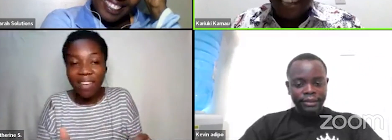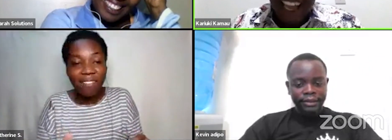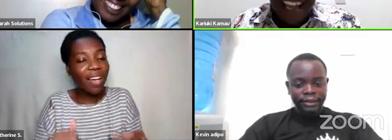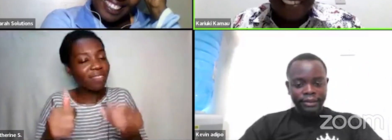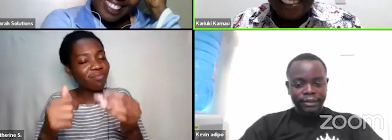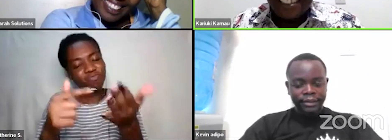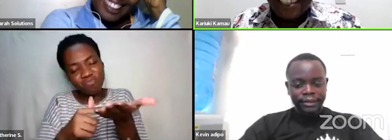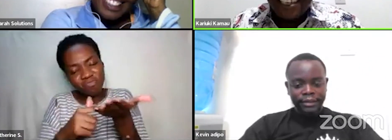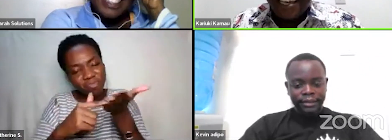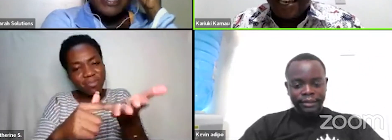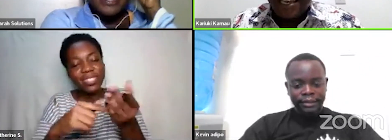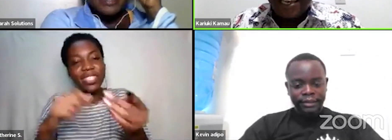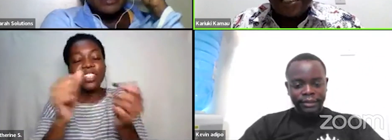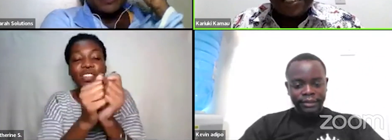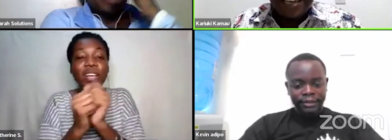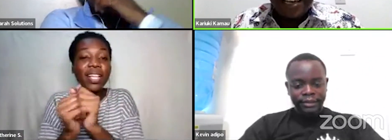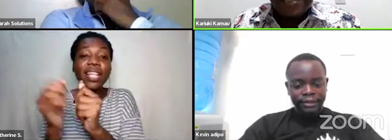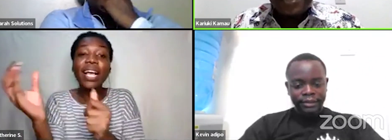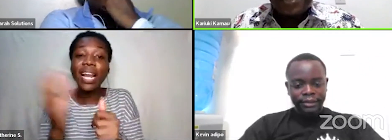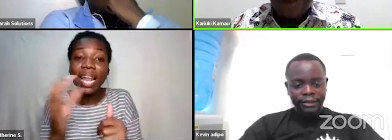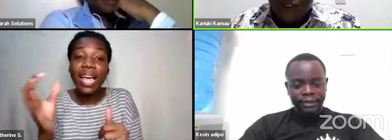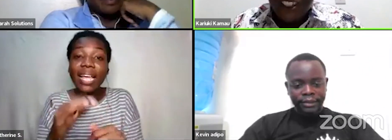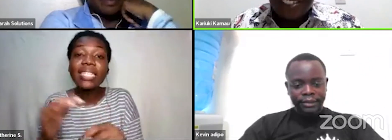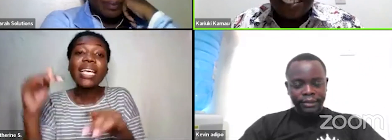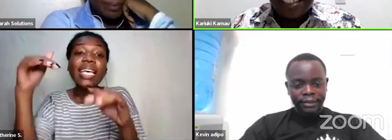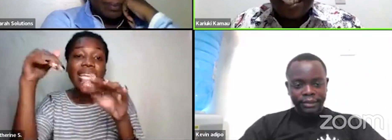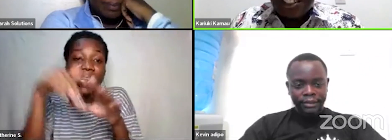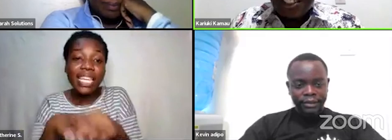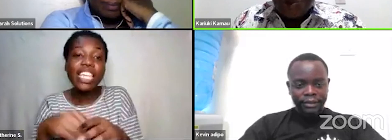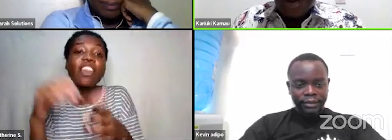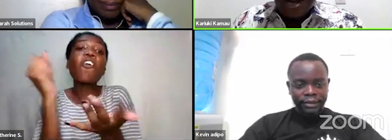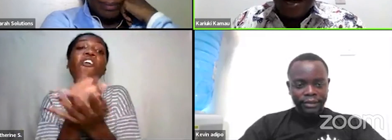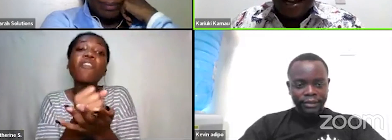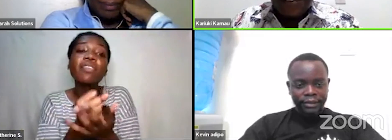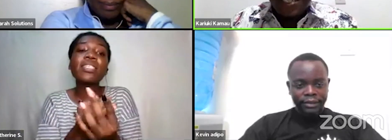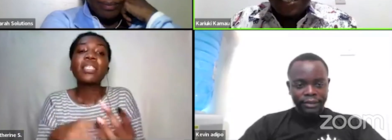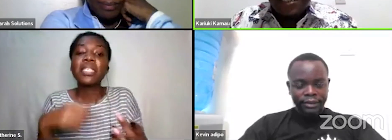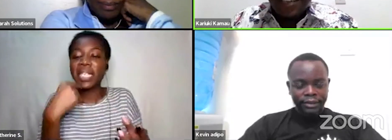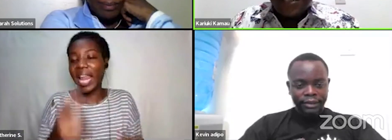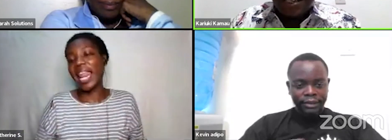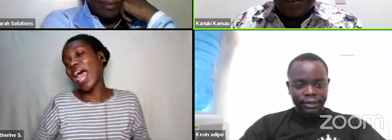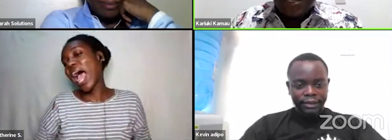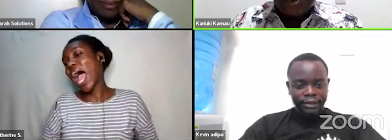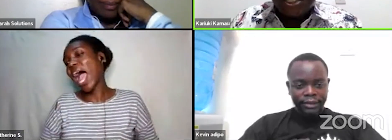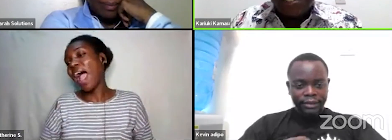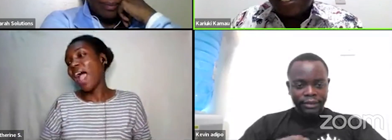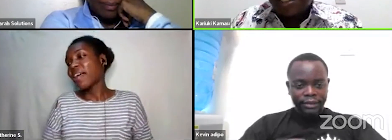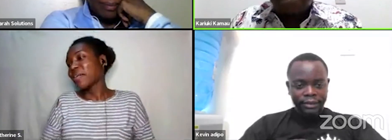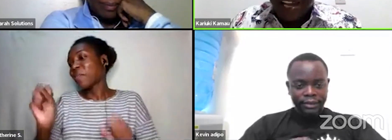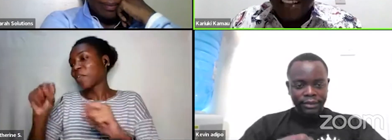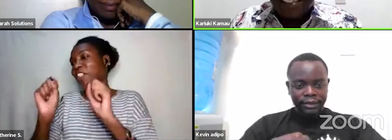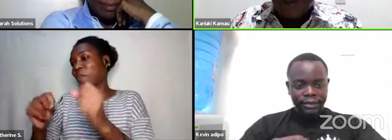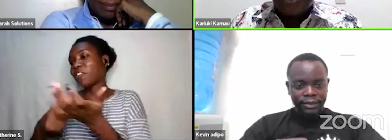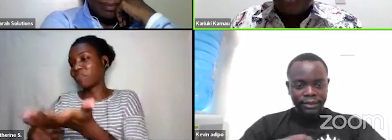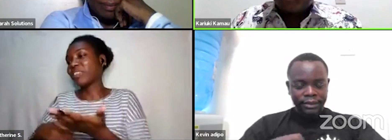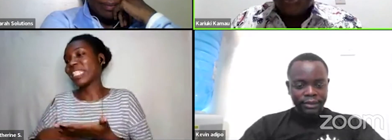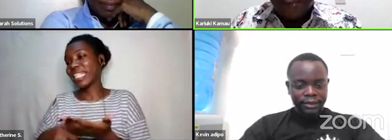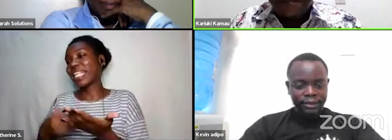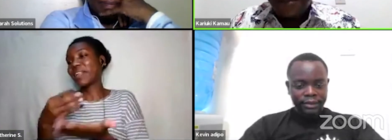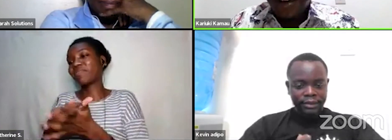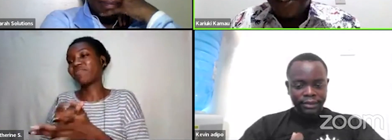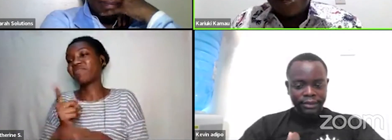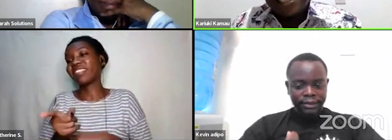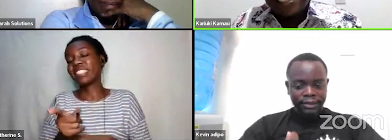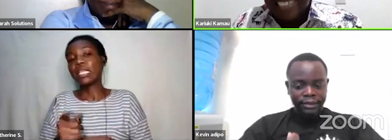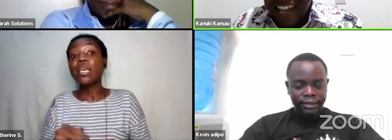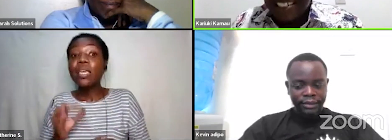with a client in the office that they tell you, can we negotiate this price? When you show